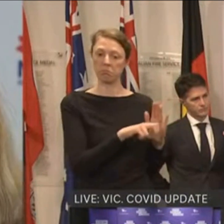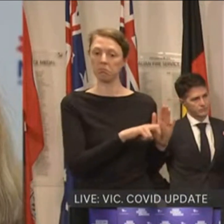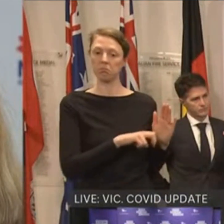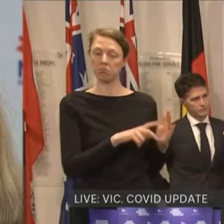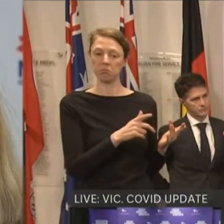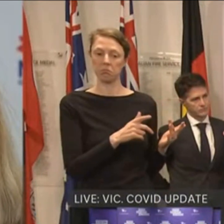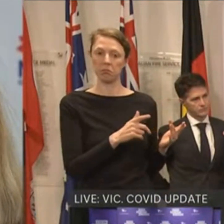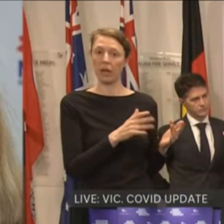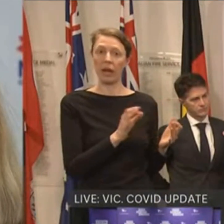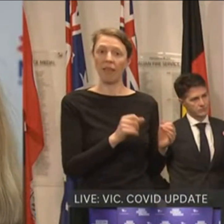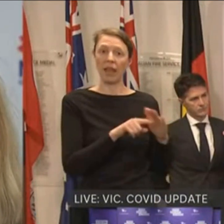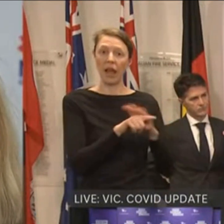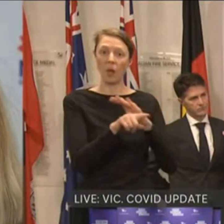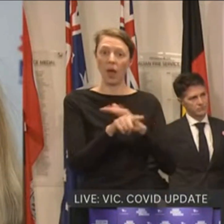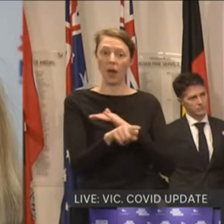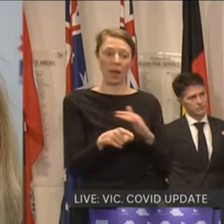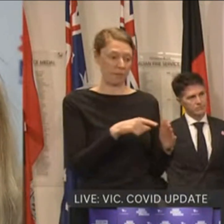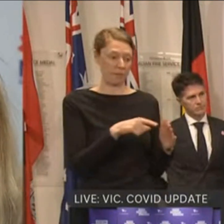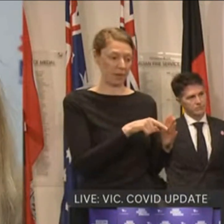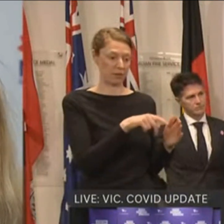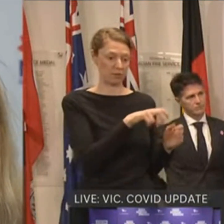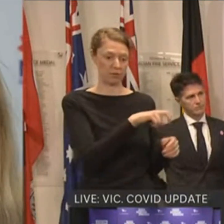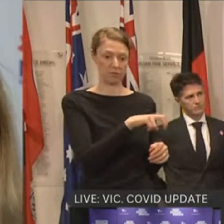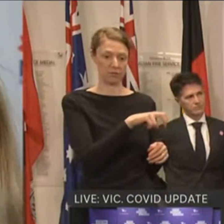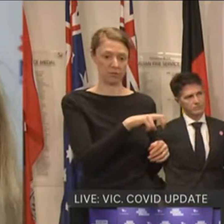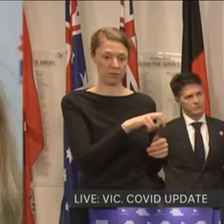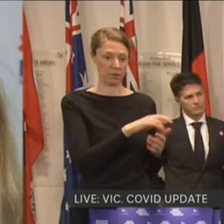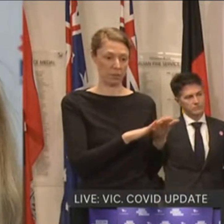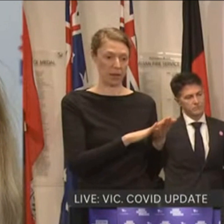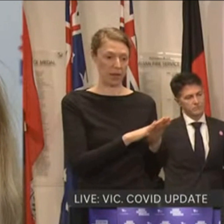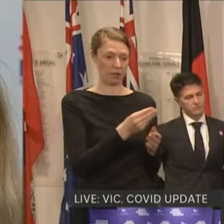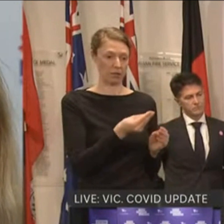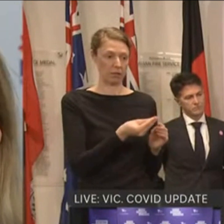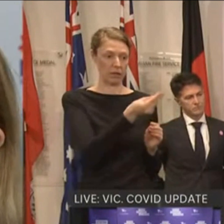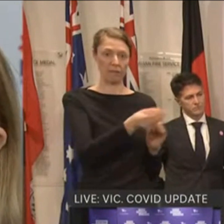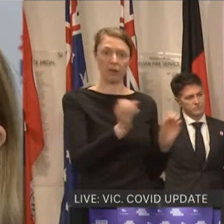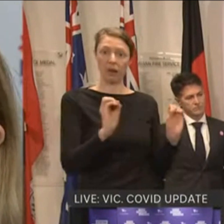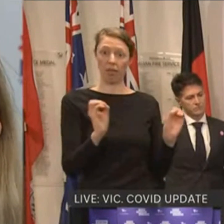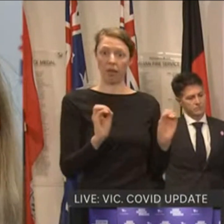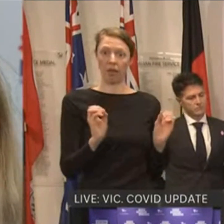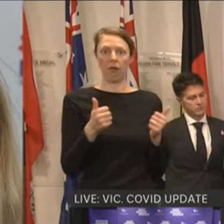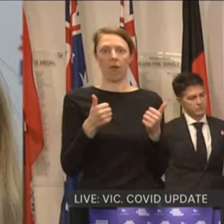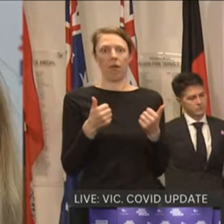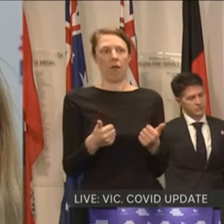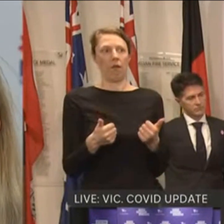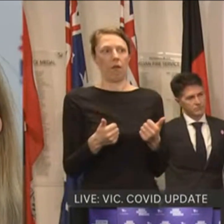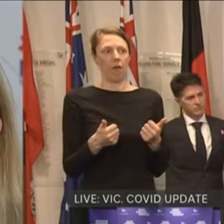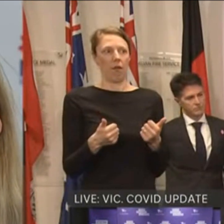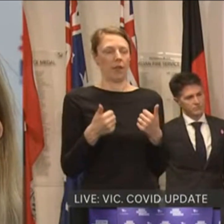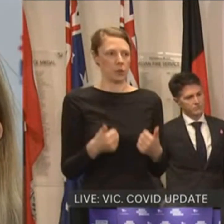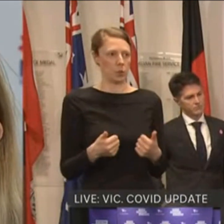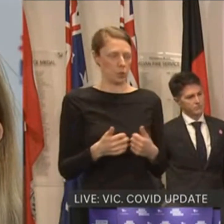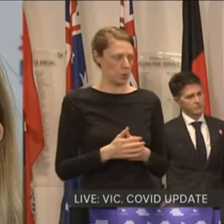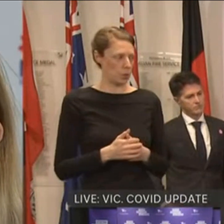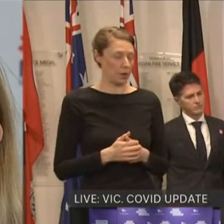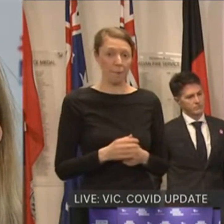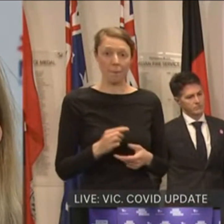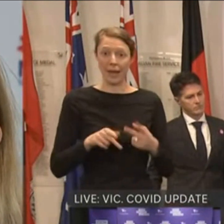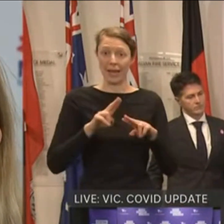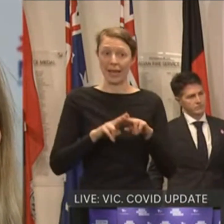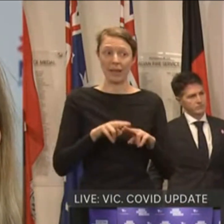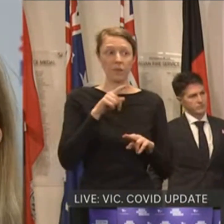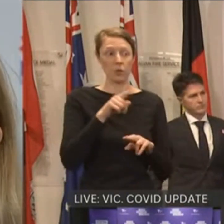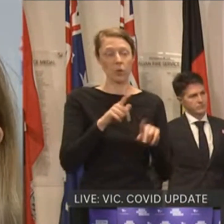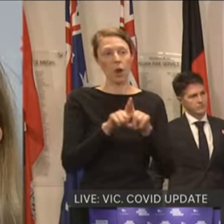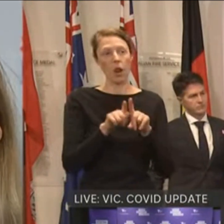number of people. And some individual cases have spread it to quite a number of people. There's variability. And that's why people,